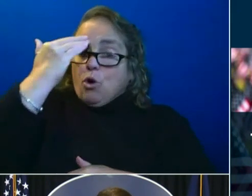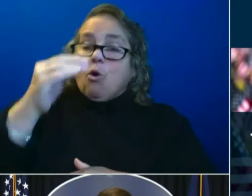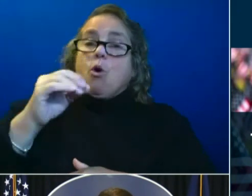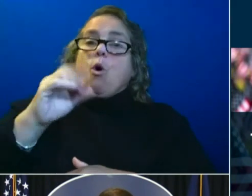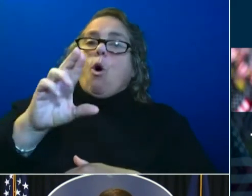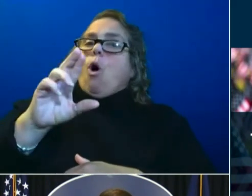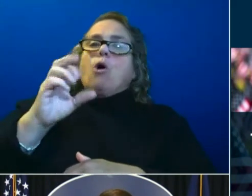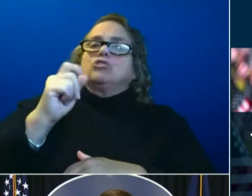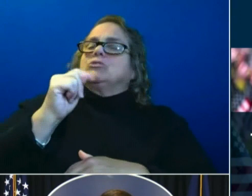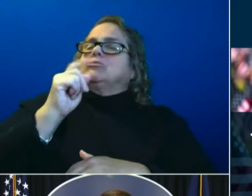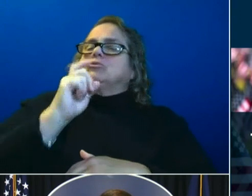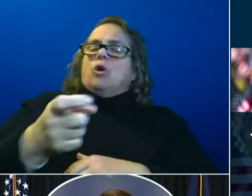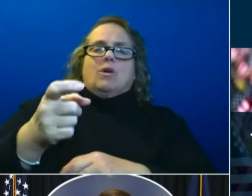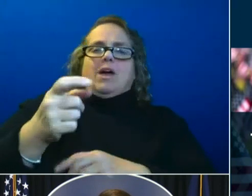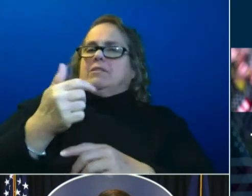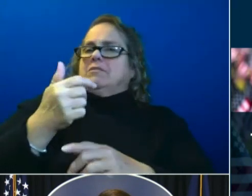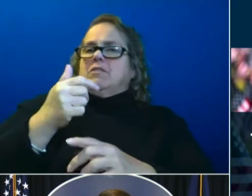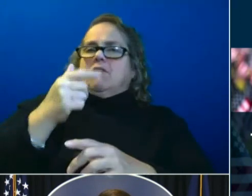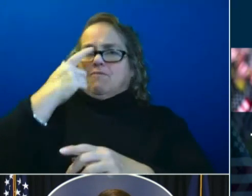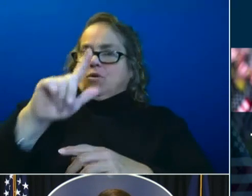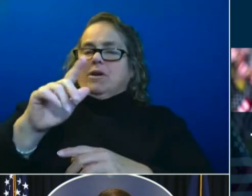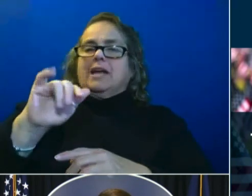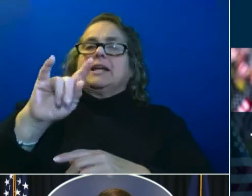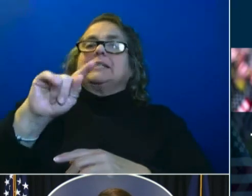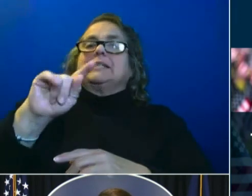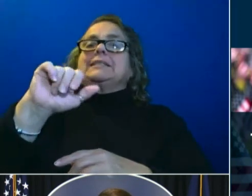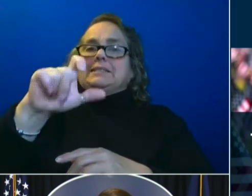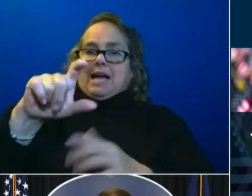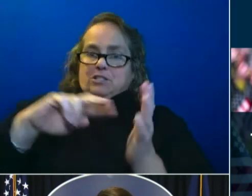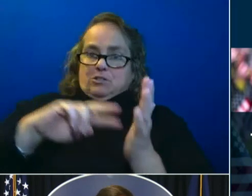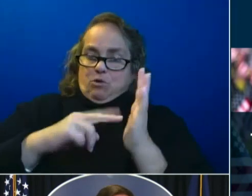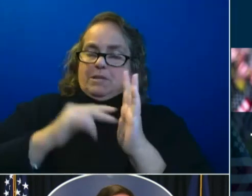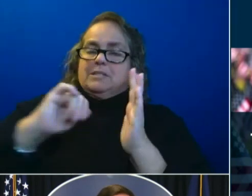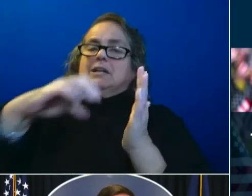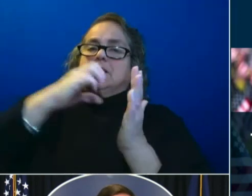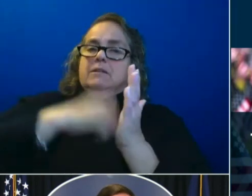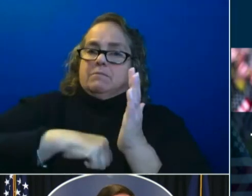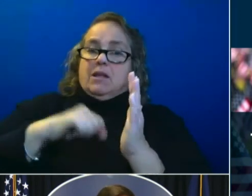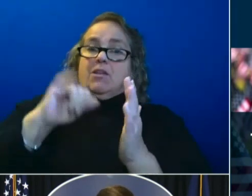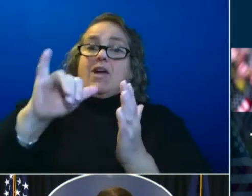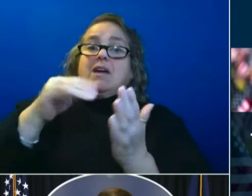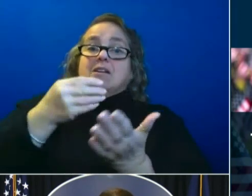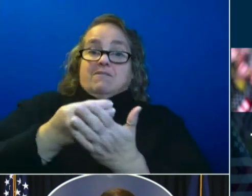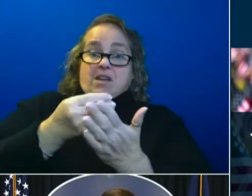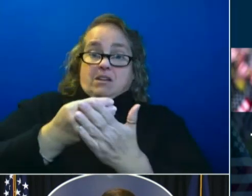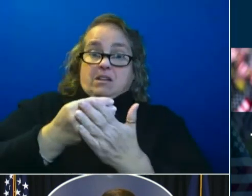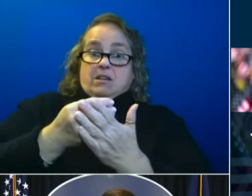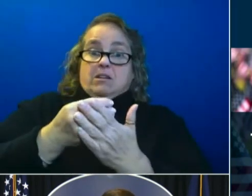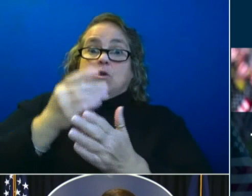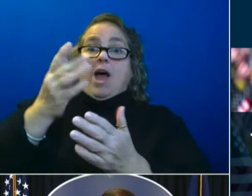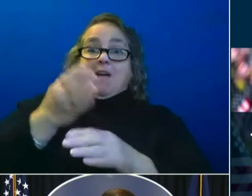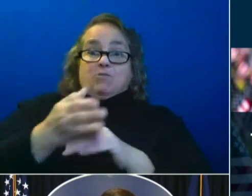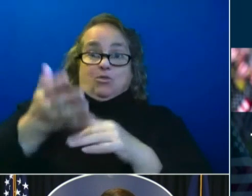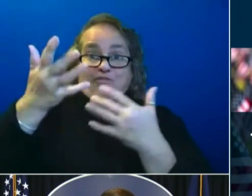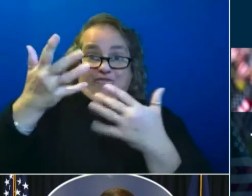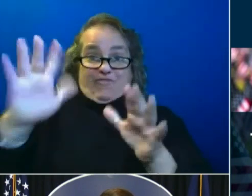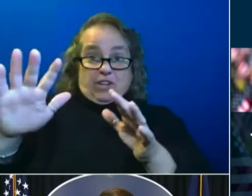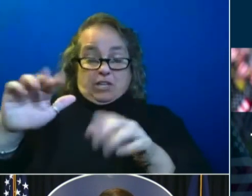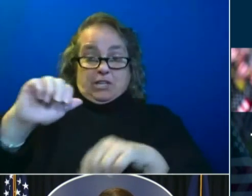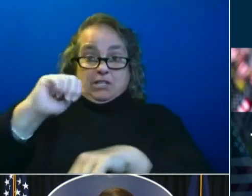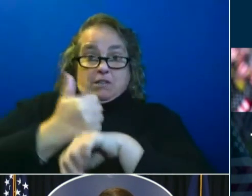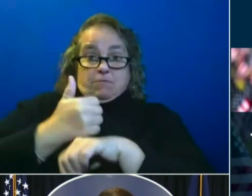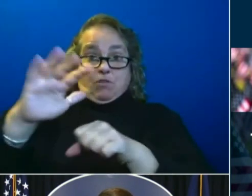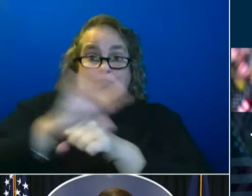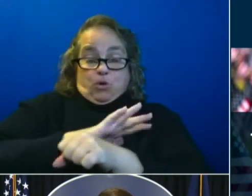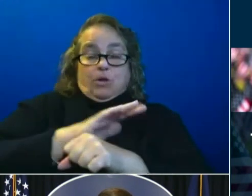after donating. If there are additional funds remaining after the memorial is fully funded, they're going to be used to help Kentuckians who lost a loved one to COVID